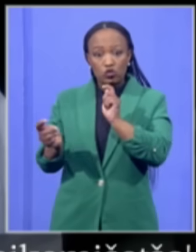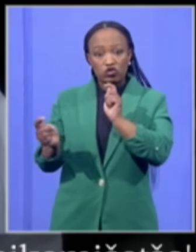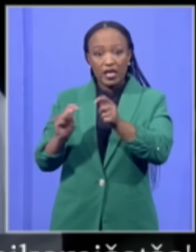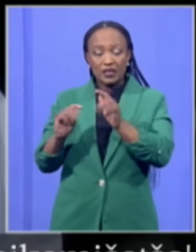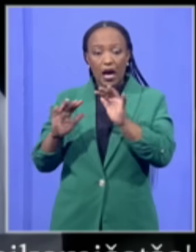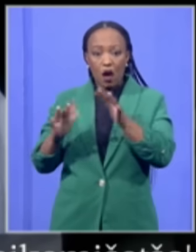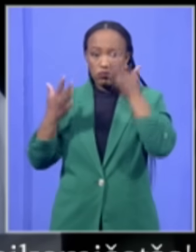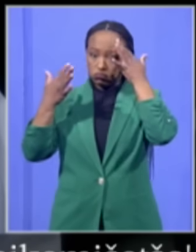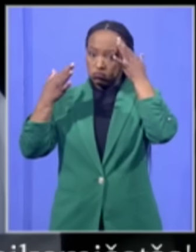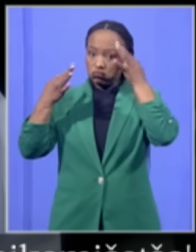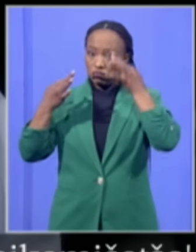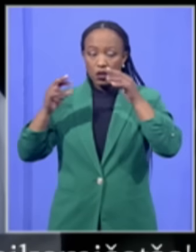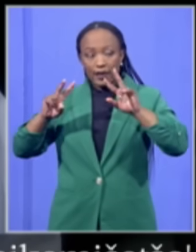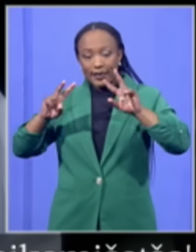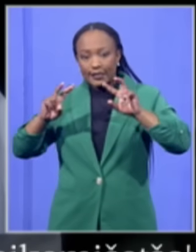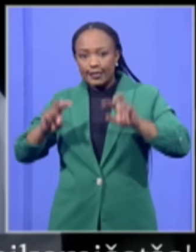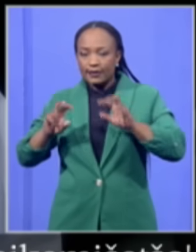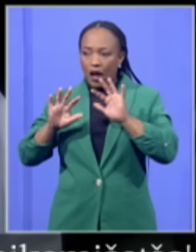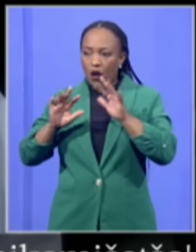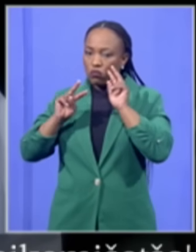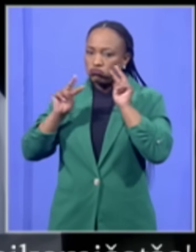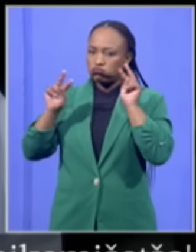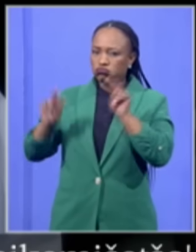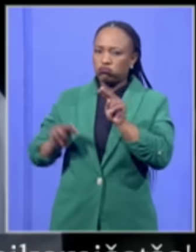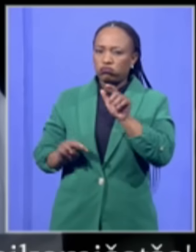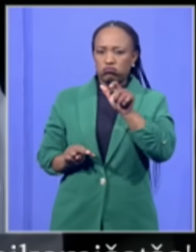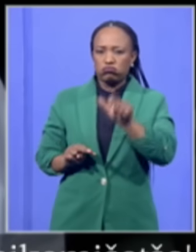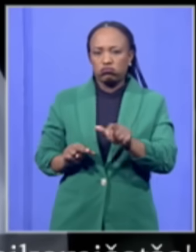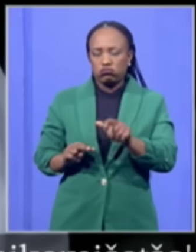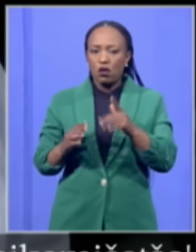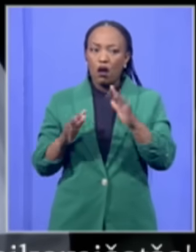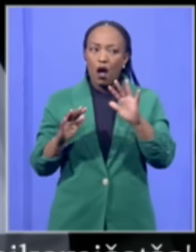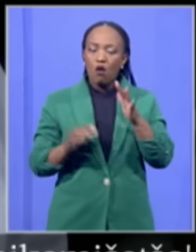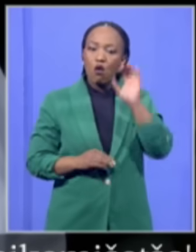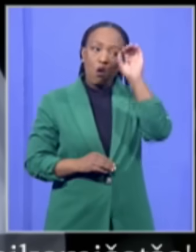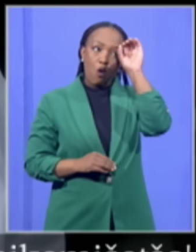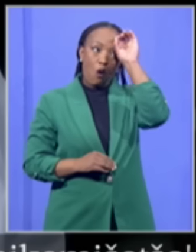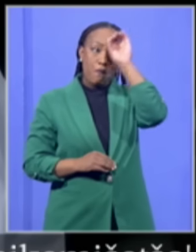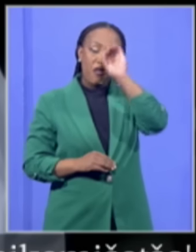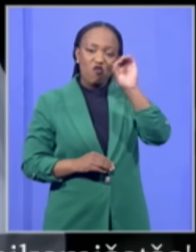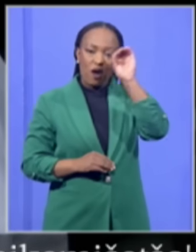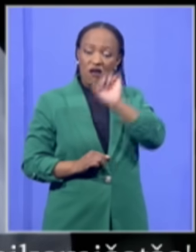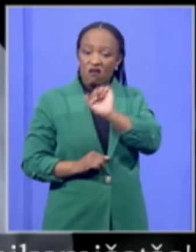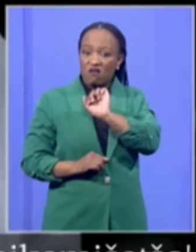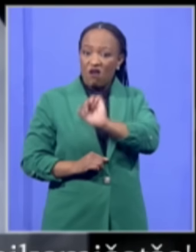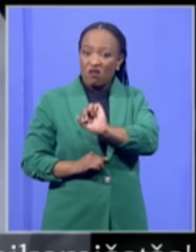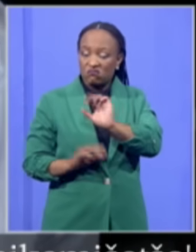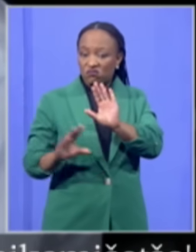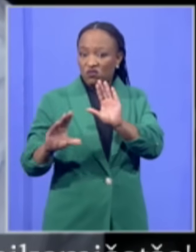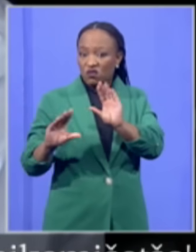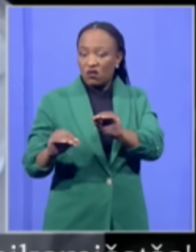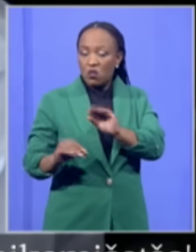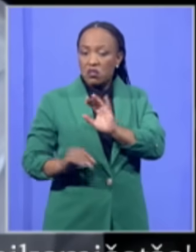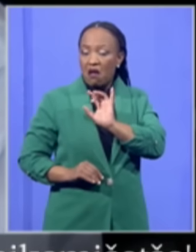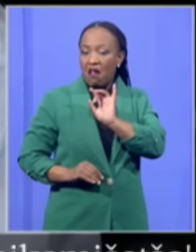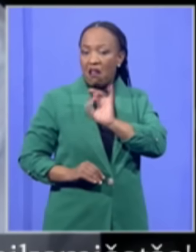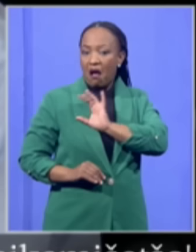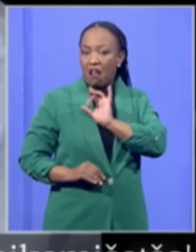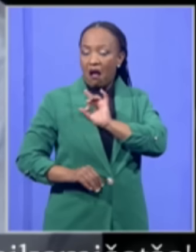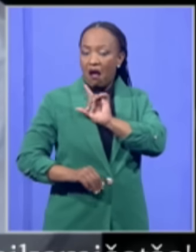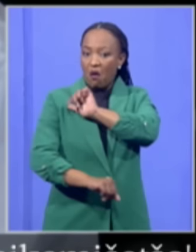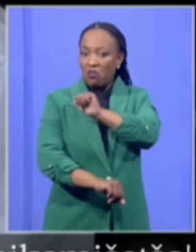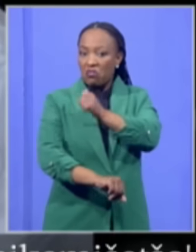them? Would it change how your generalized opinion that they fear authority, maybe that's